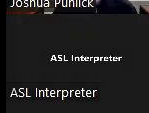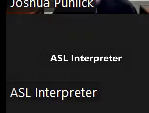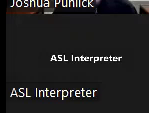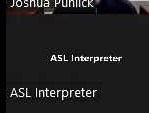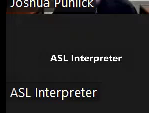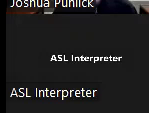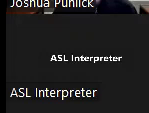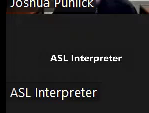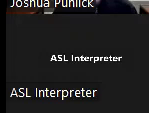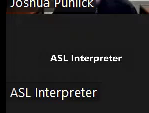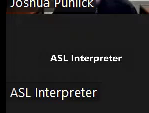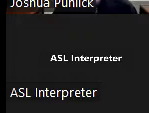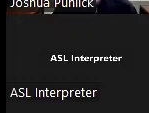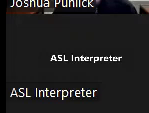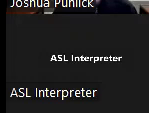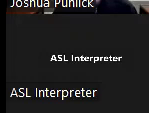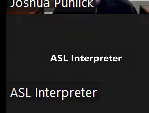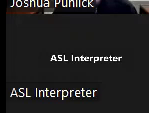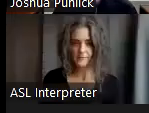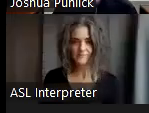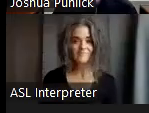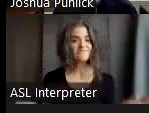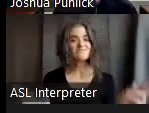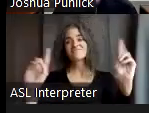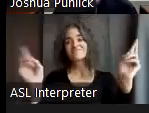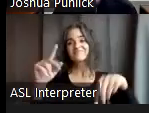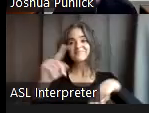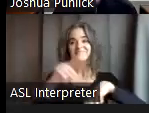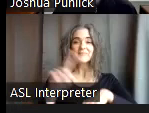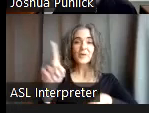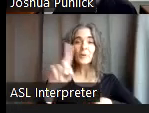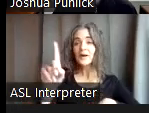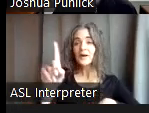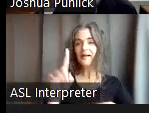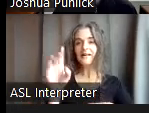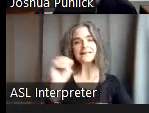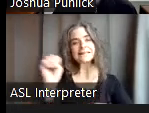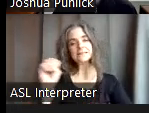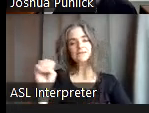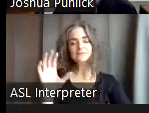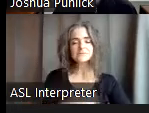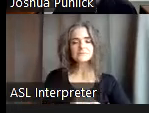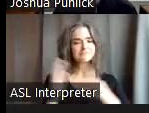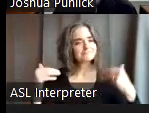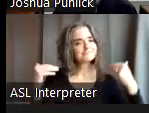Okay, it is 1 p.m. Eastern, so let's go ahead and get started.